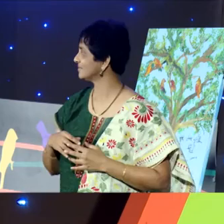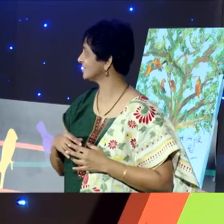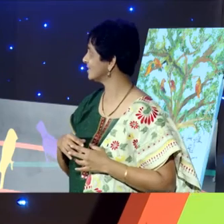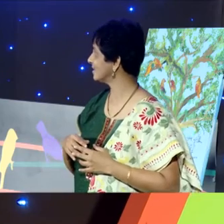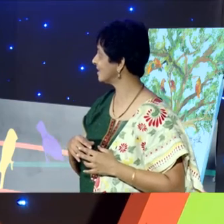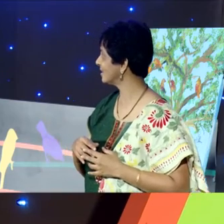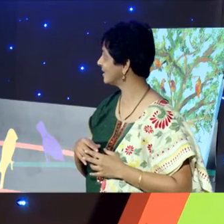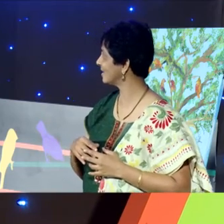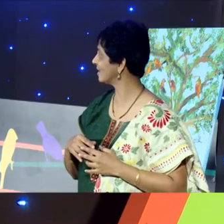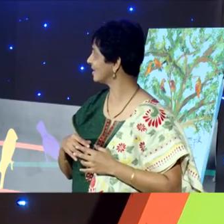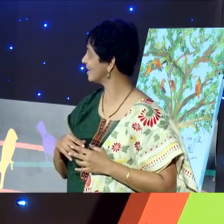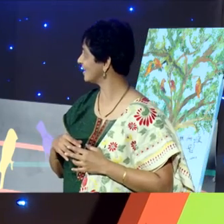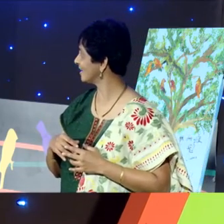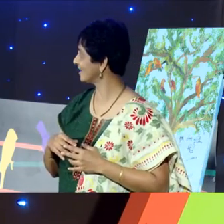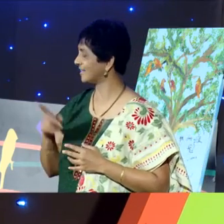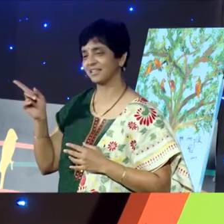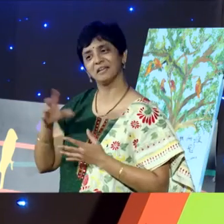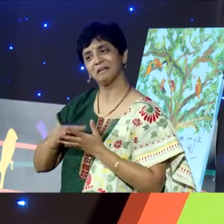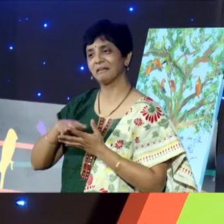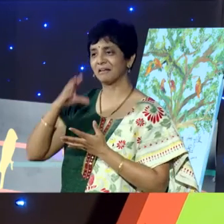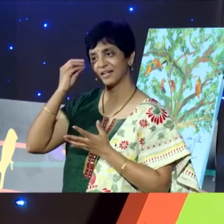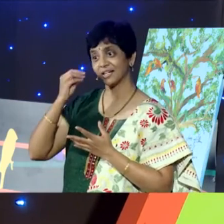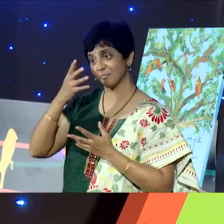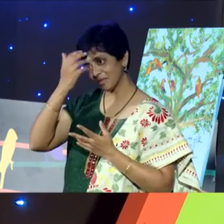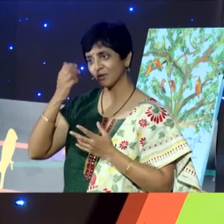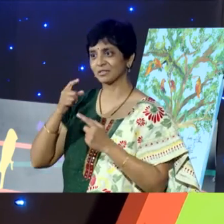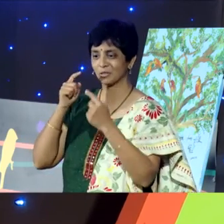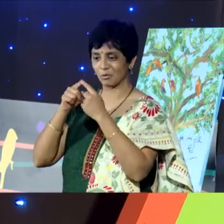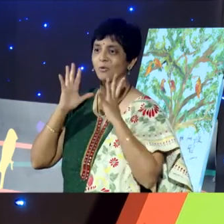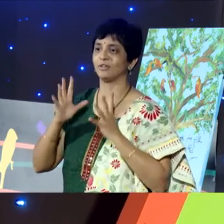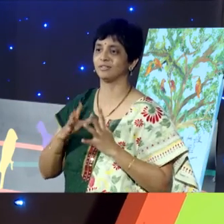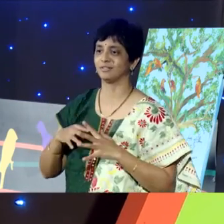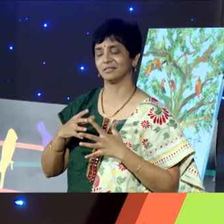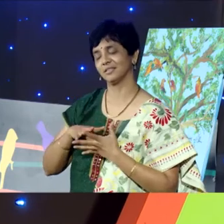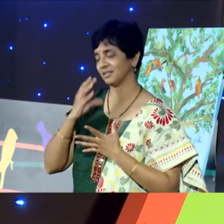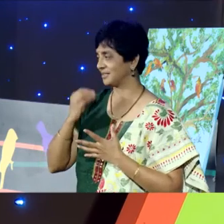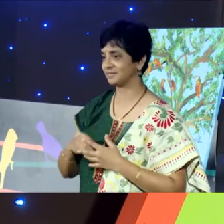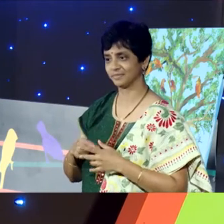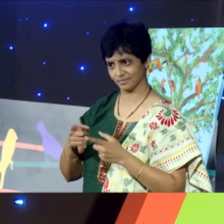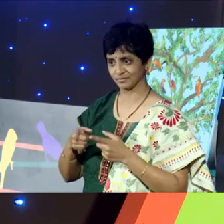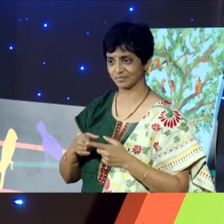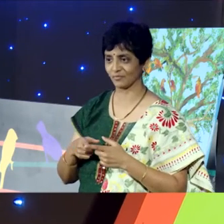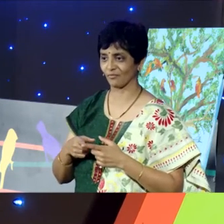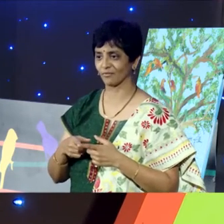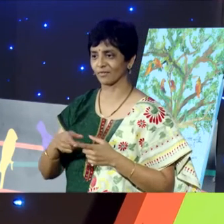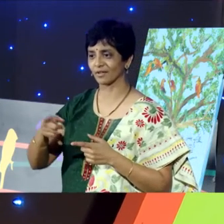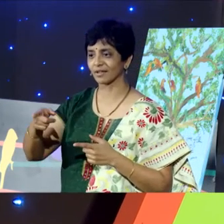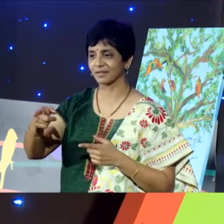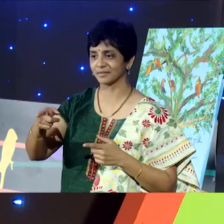know, and the freedom of the ocean. And it just changed my life. And I came to terms with physics, but never chemistry